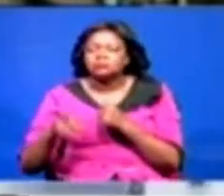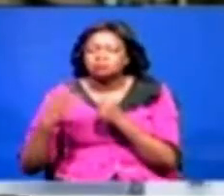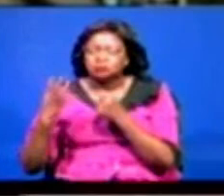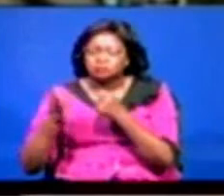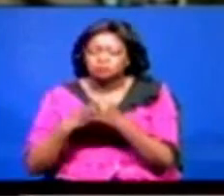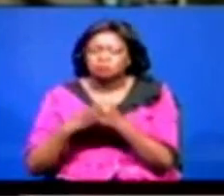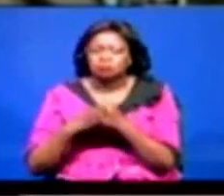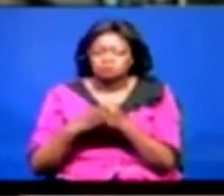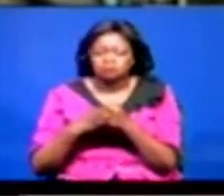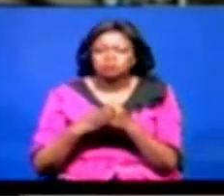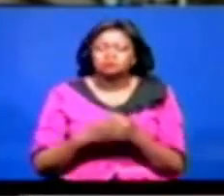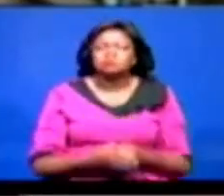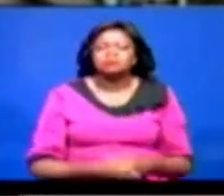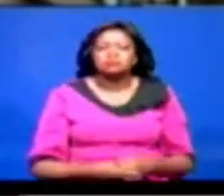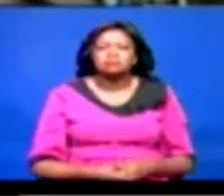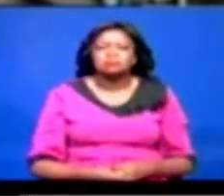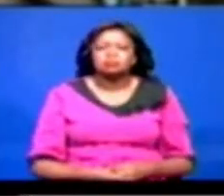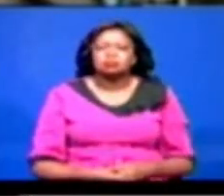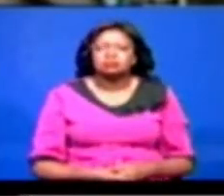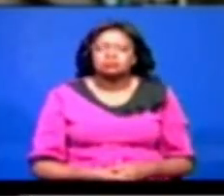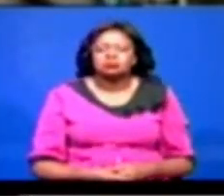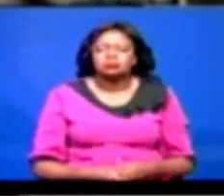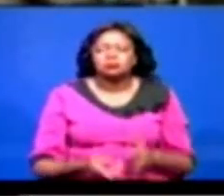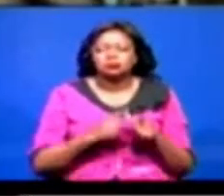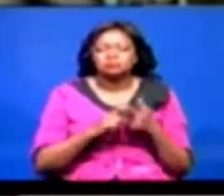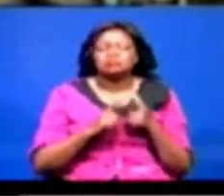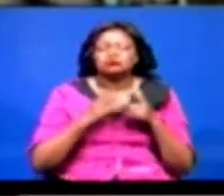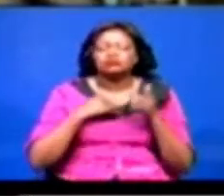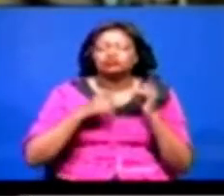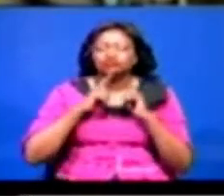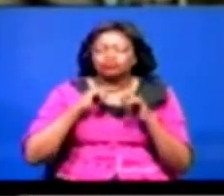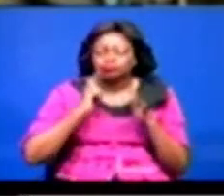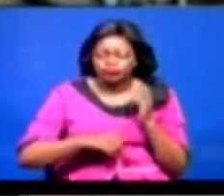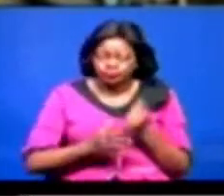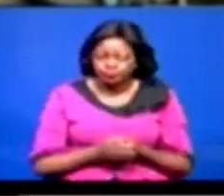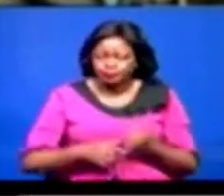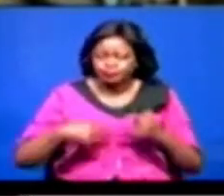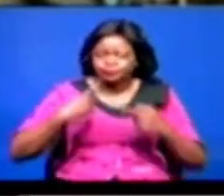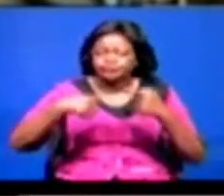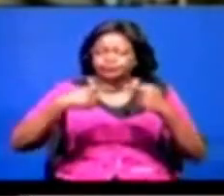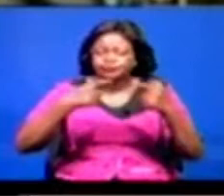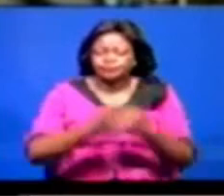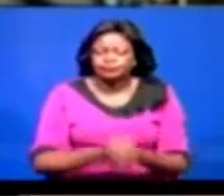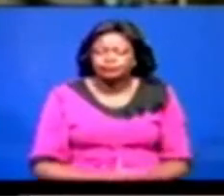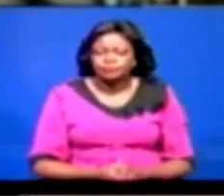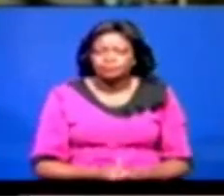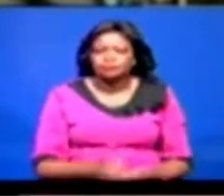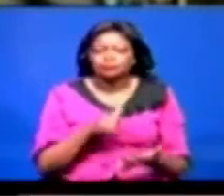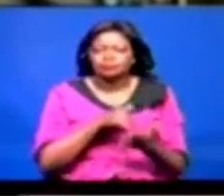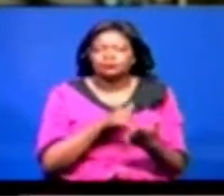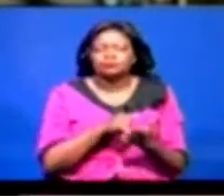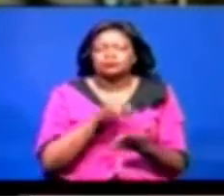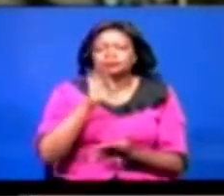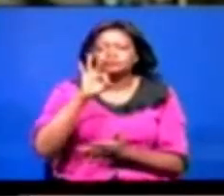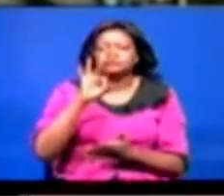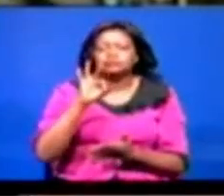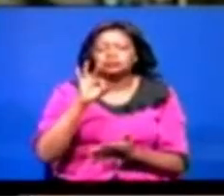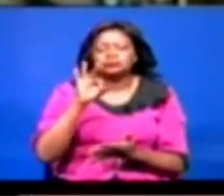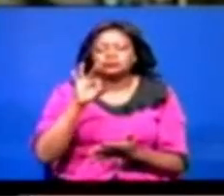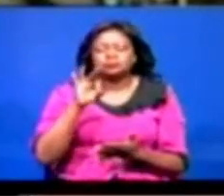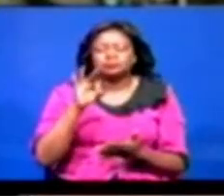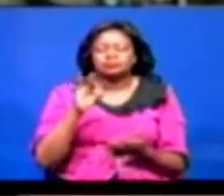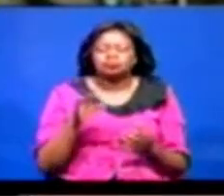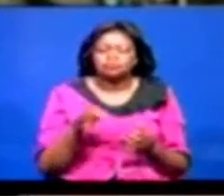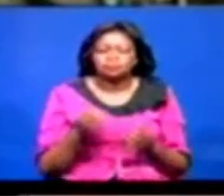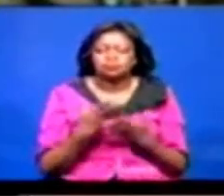Lohuma. I then would want to talk a bit to the process entailed in those three items. And I'm sure